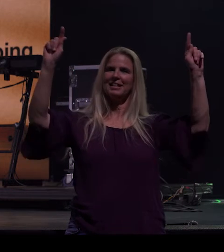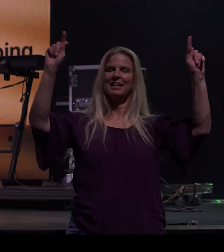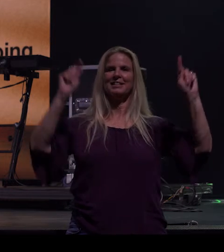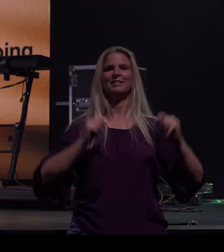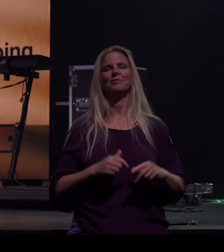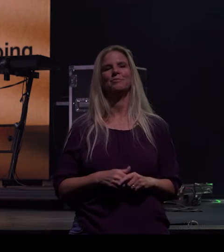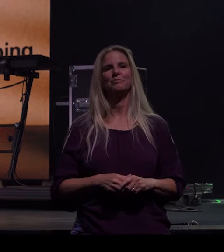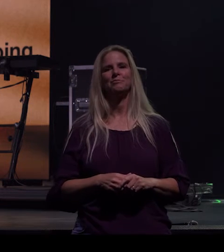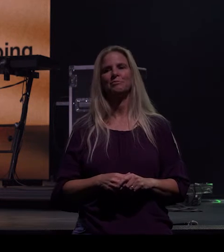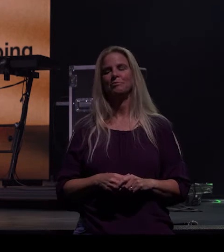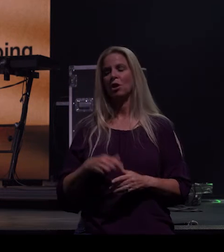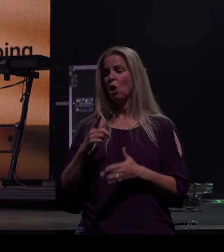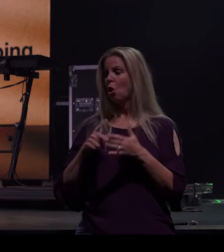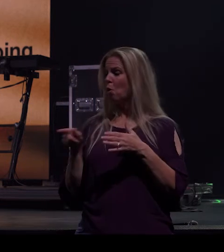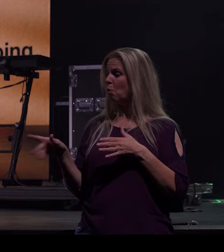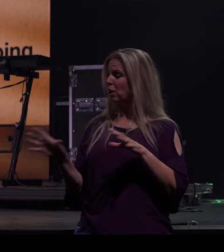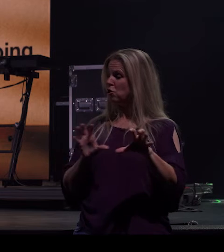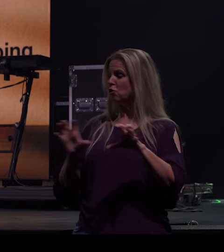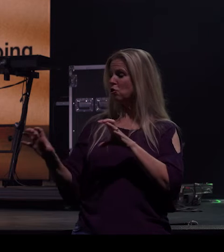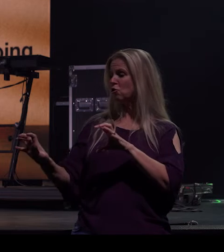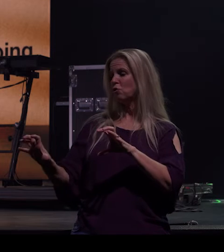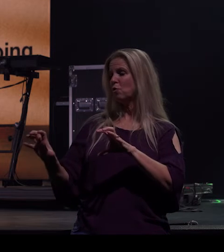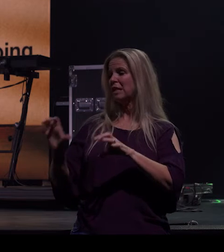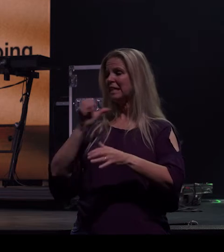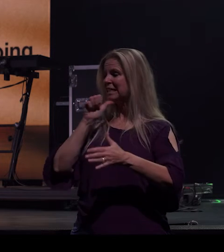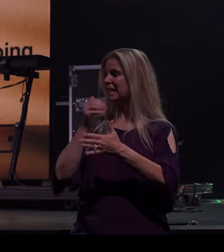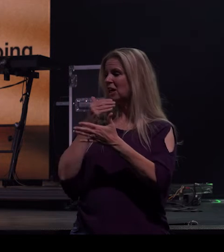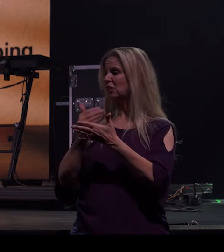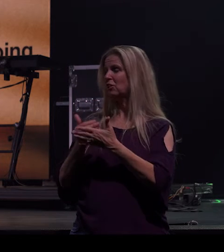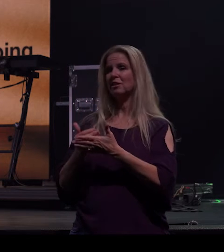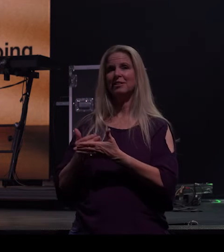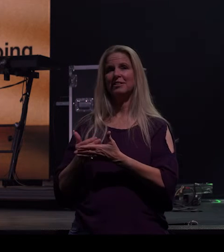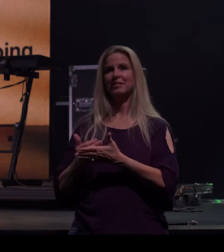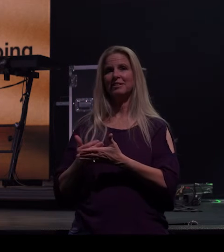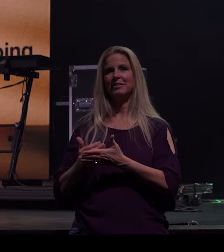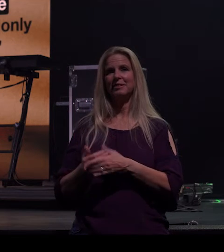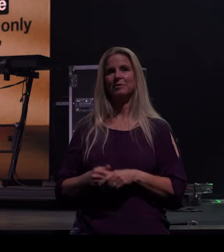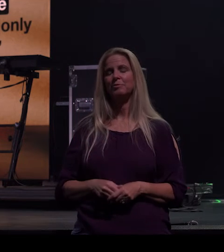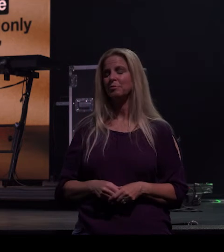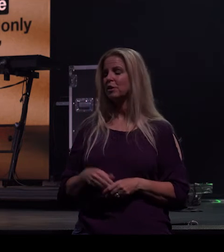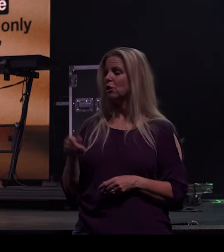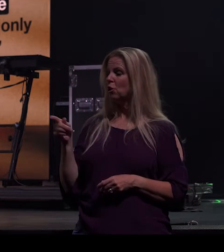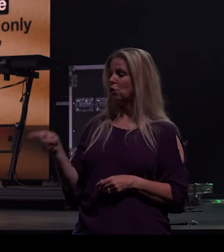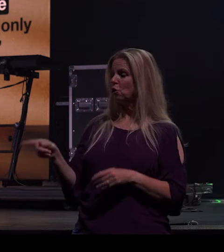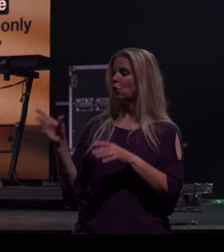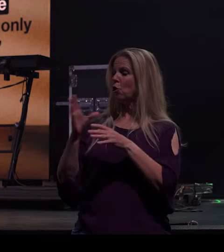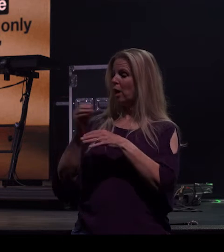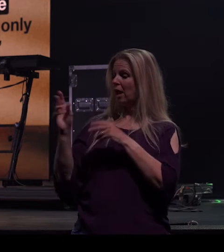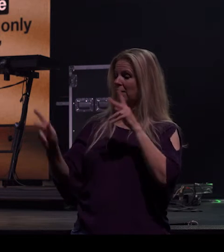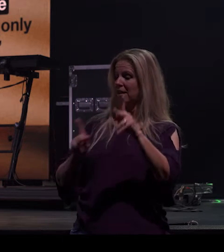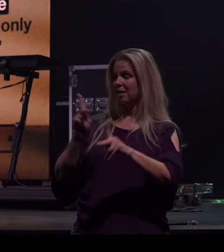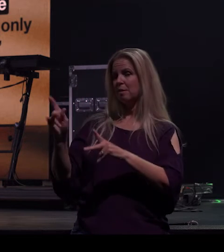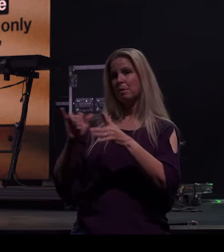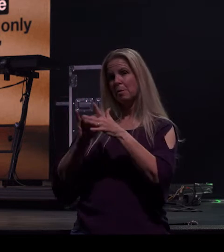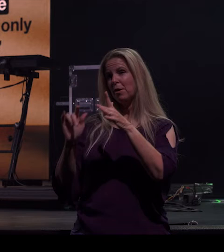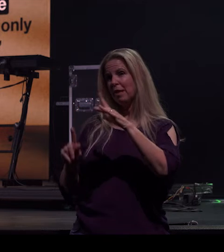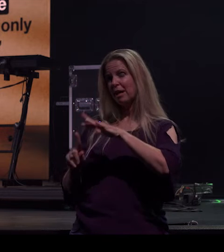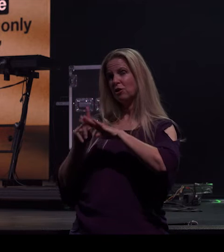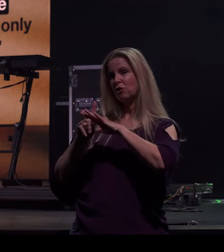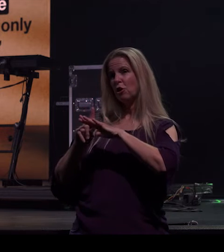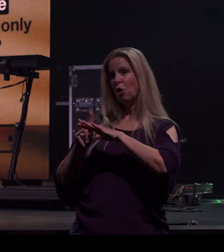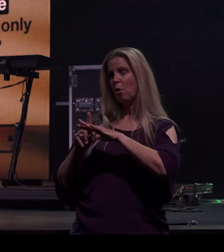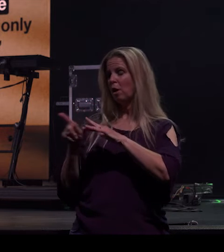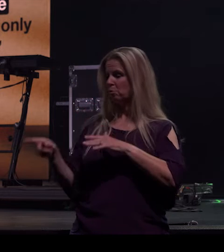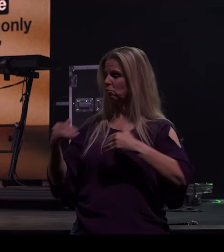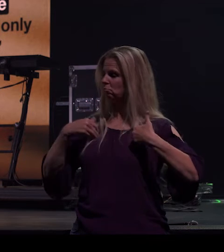What you're doing, Moses, is not good. He goes on, he says, Moses, you and these people who come to you, you're just gonna